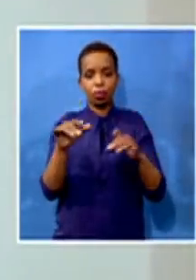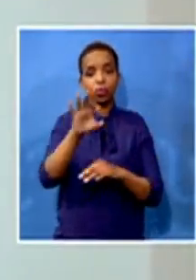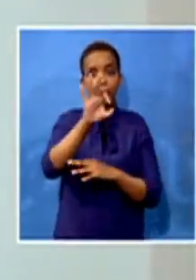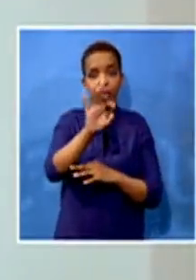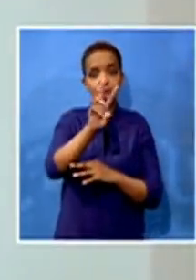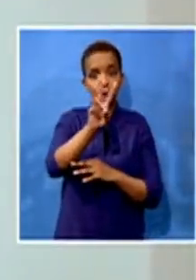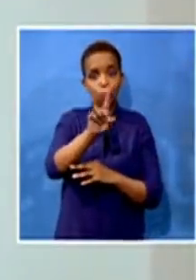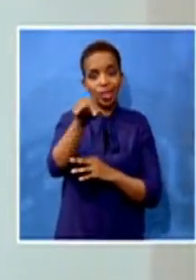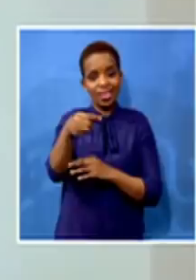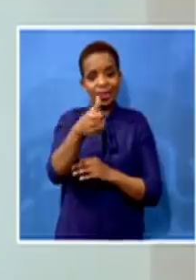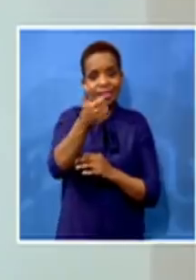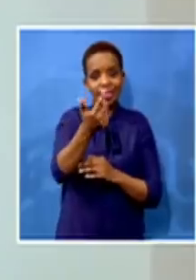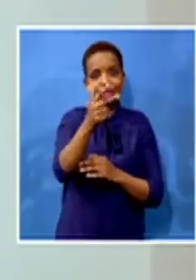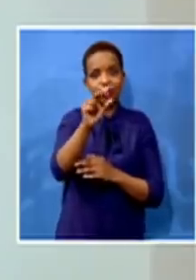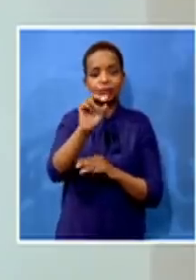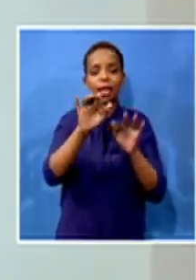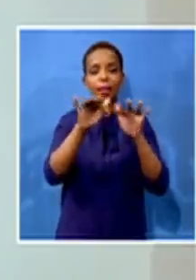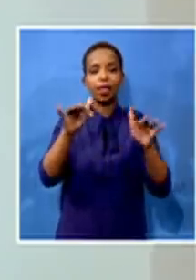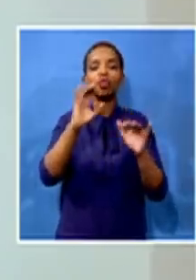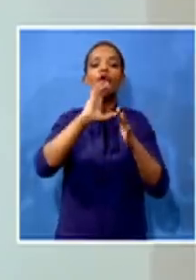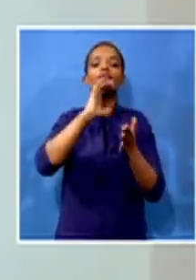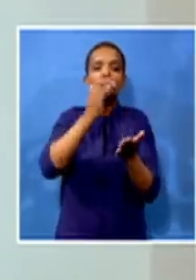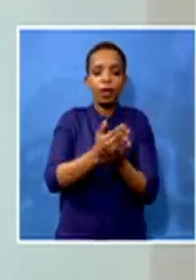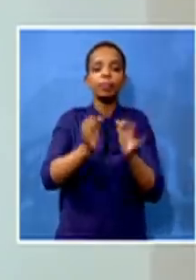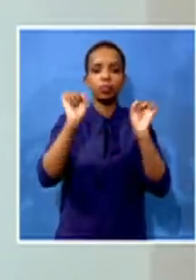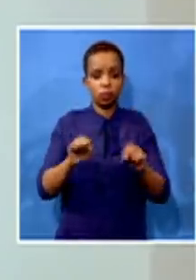32,683 cases that were confirmed through,